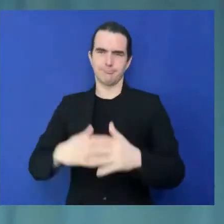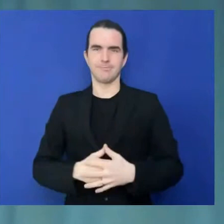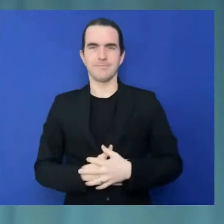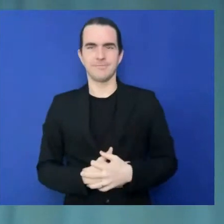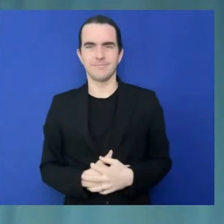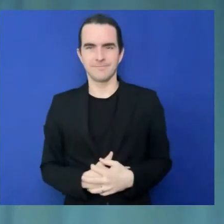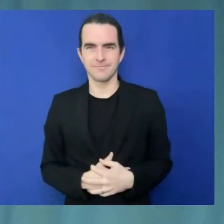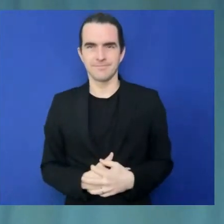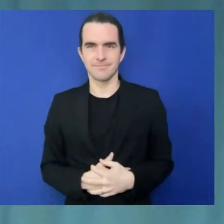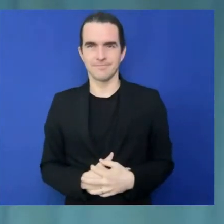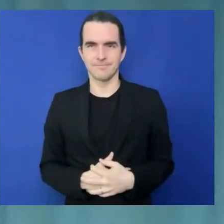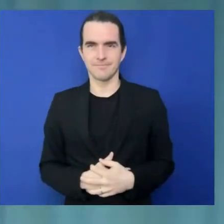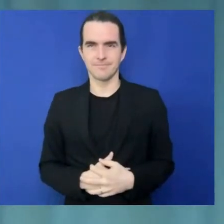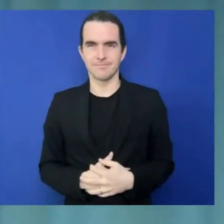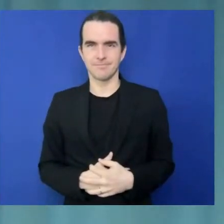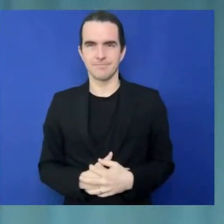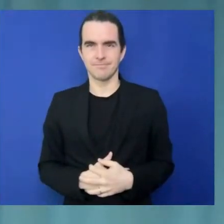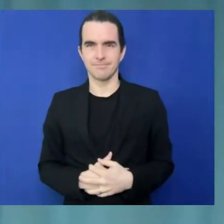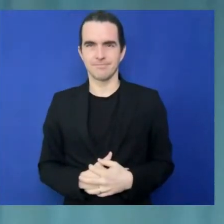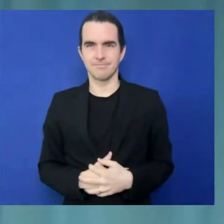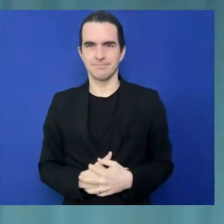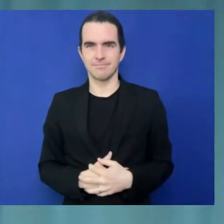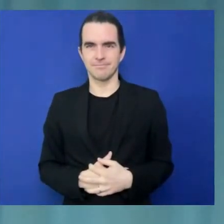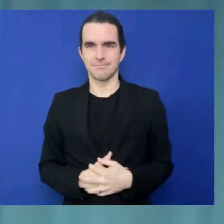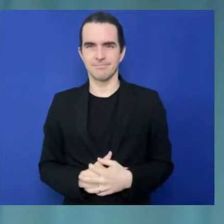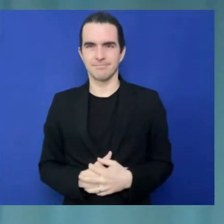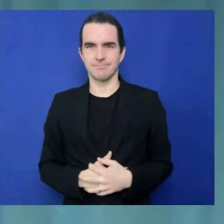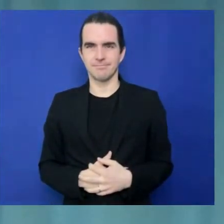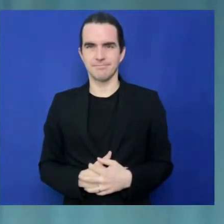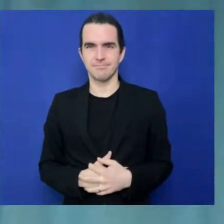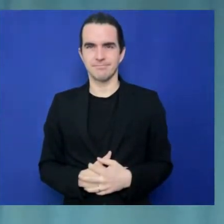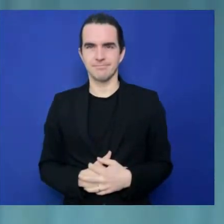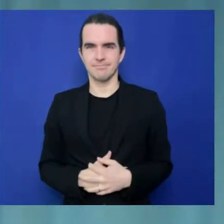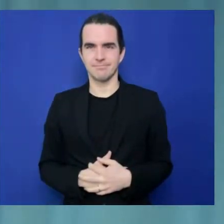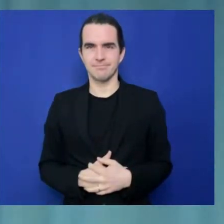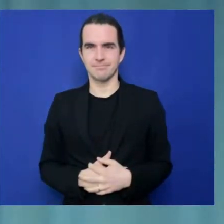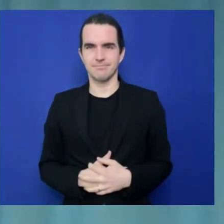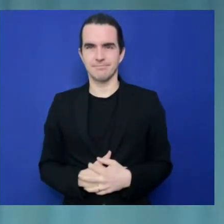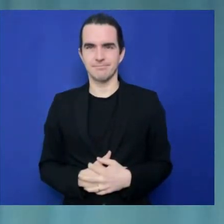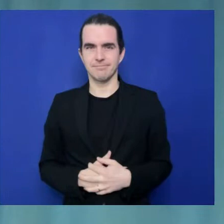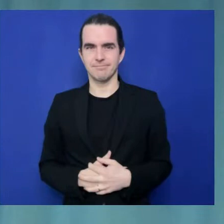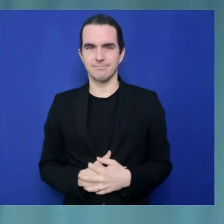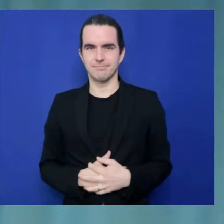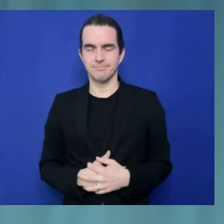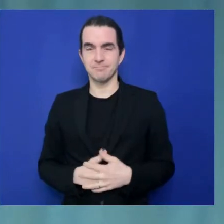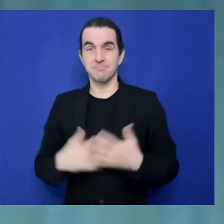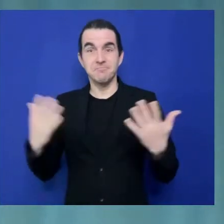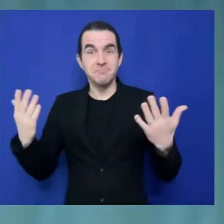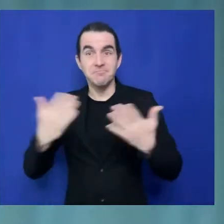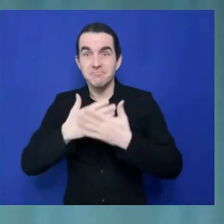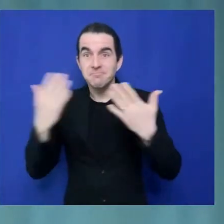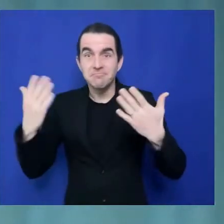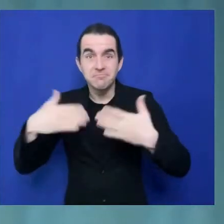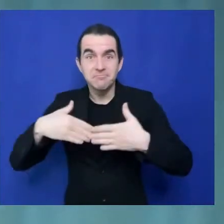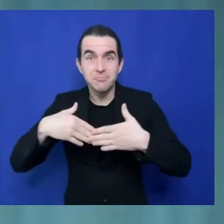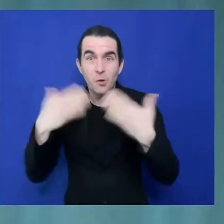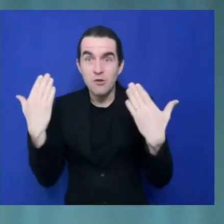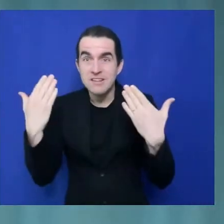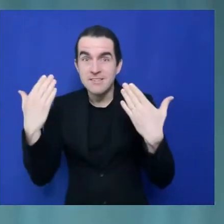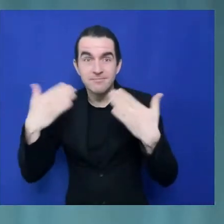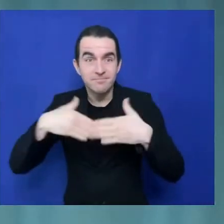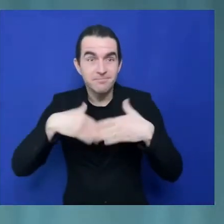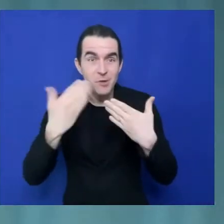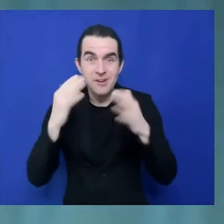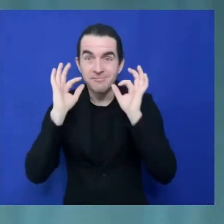Good morning, everyone. Mr. Martin Essl, the chairman of the Essl Foundation, Mr. Markus Raffer,